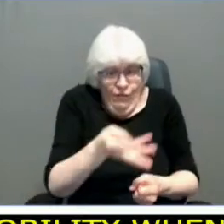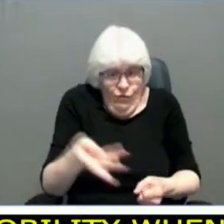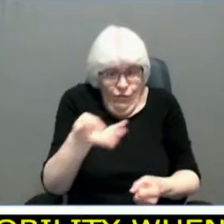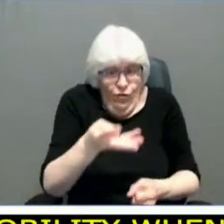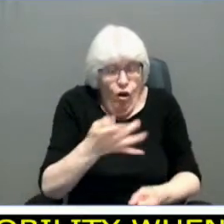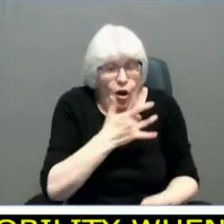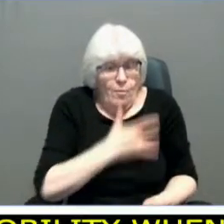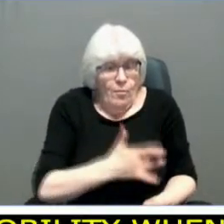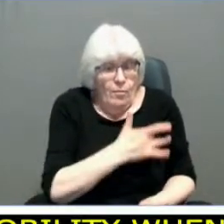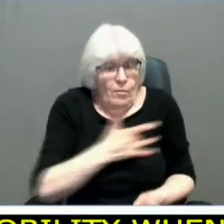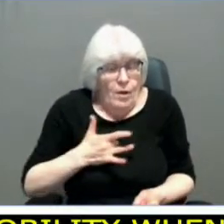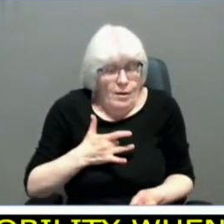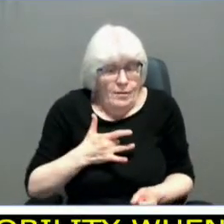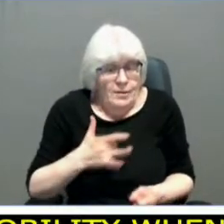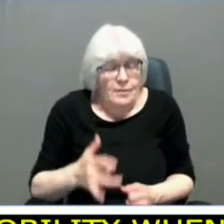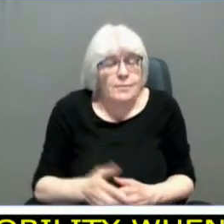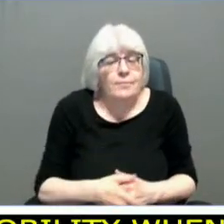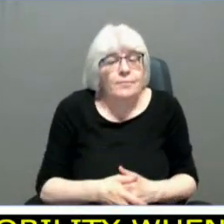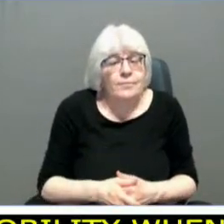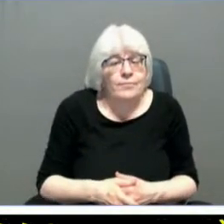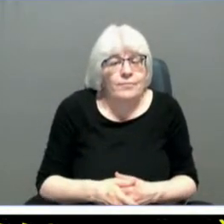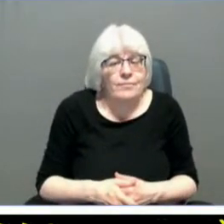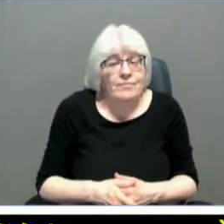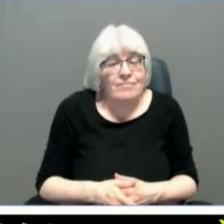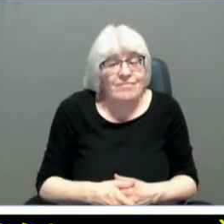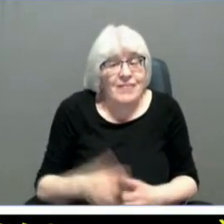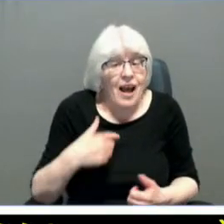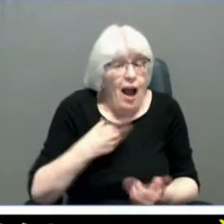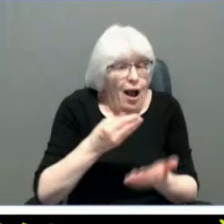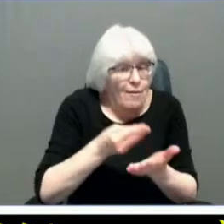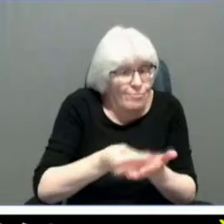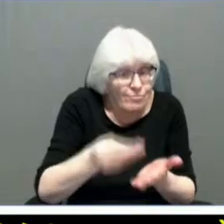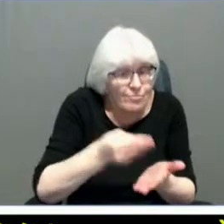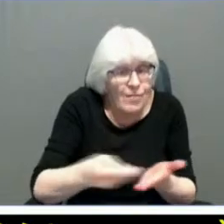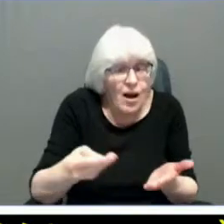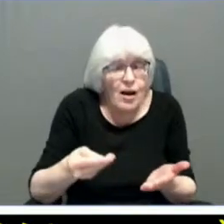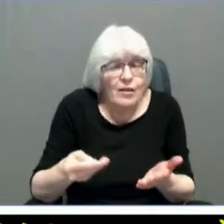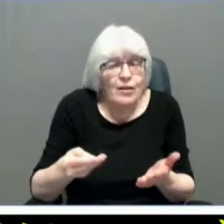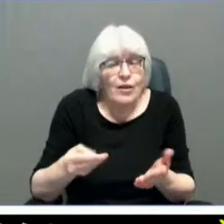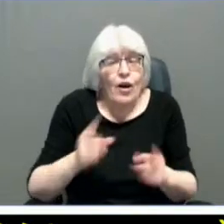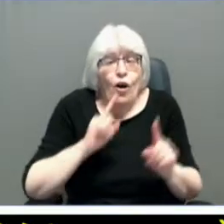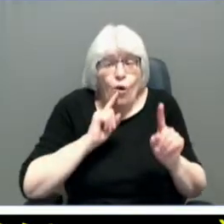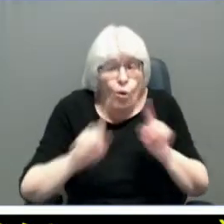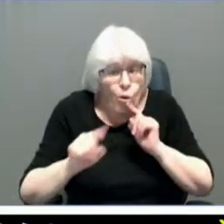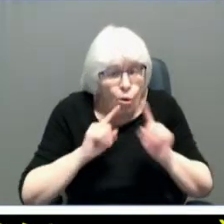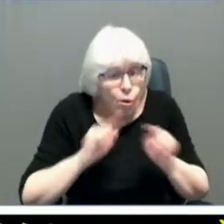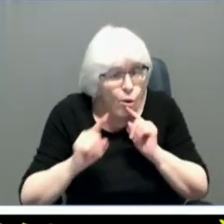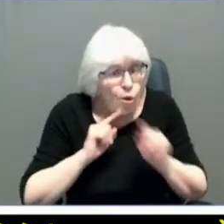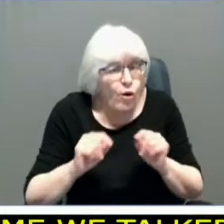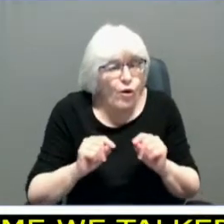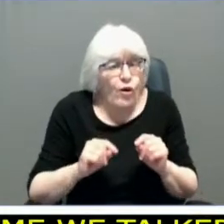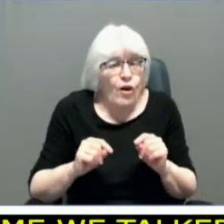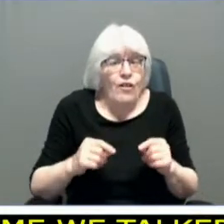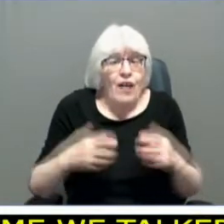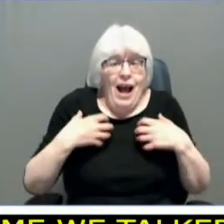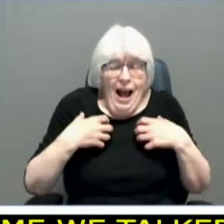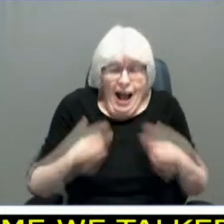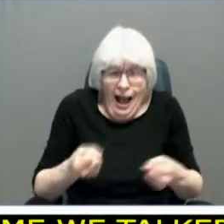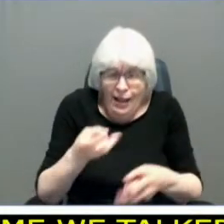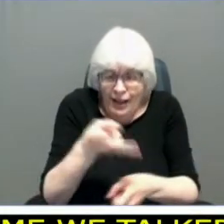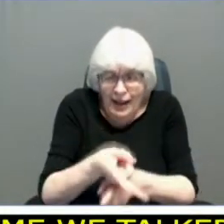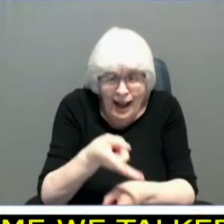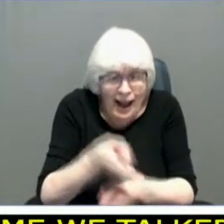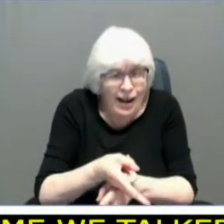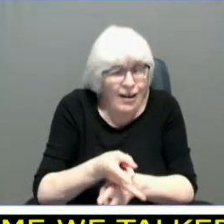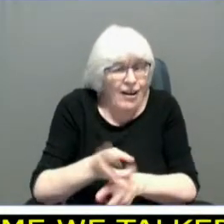it, procurement, certainly healthcare professional mobility. We've chatted about that, international graduates,